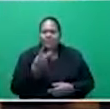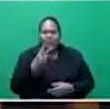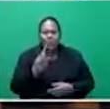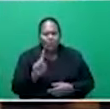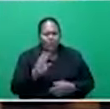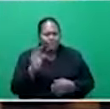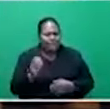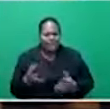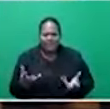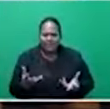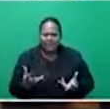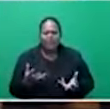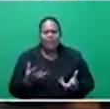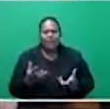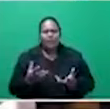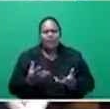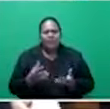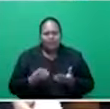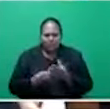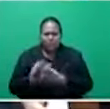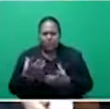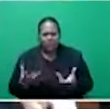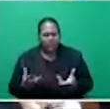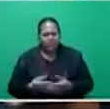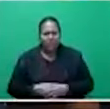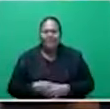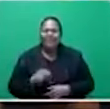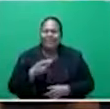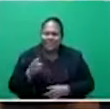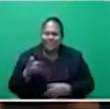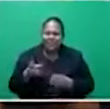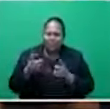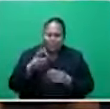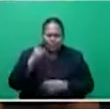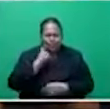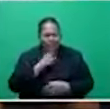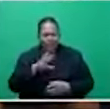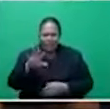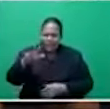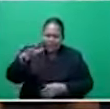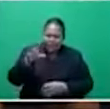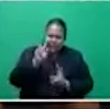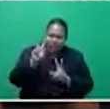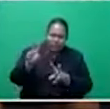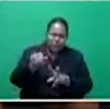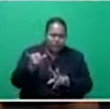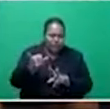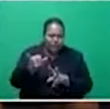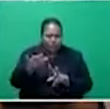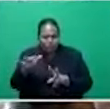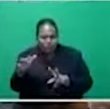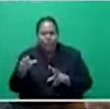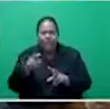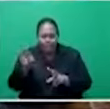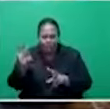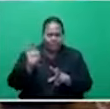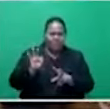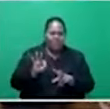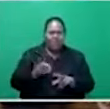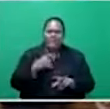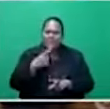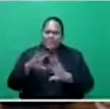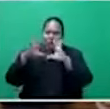out. That's how it works, that's how you measure it. So for them to logically say just because the world growth rate will be 3%, we